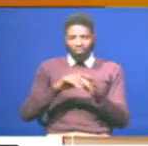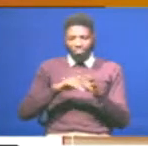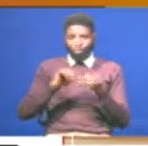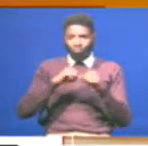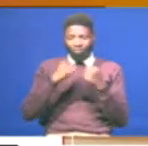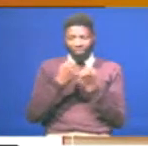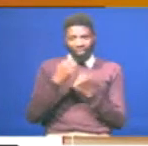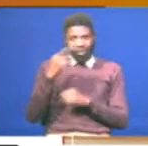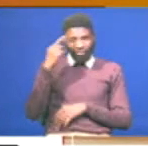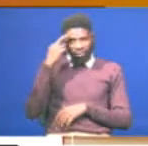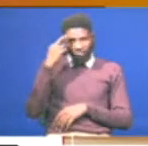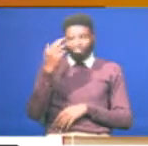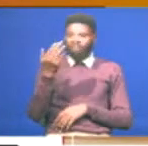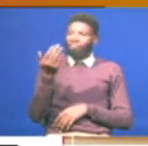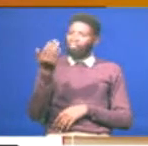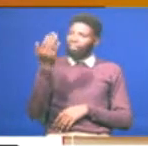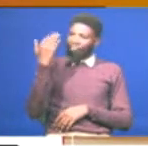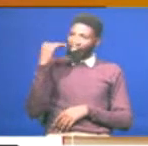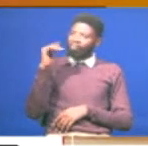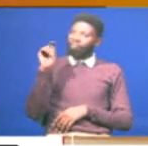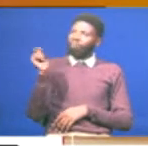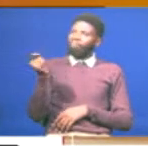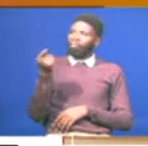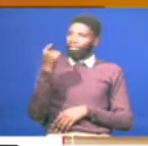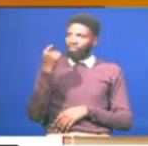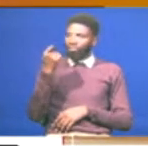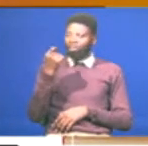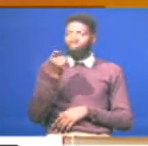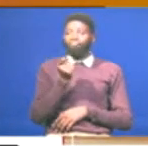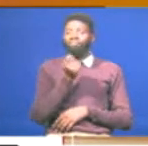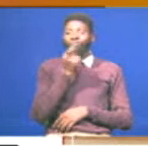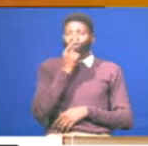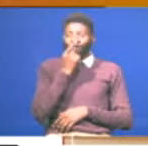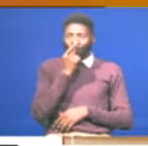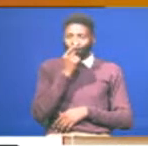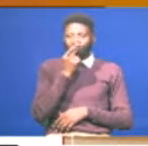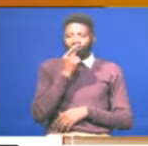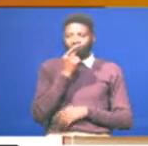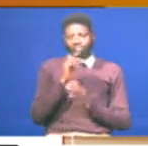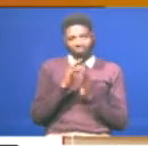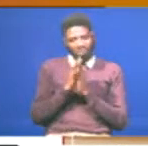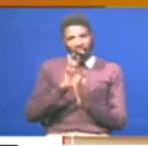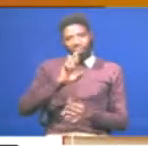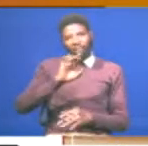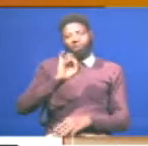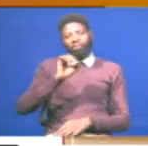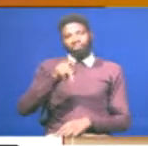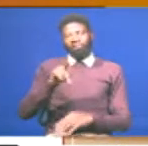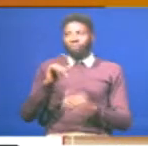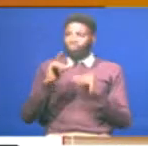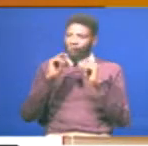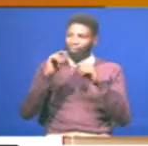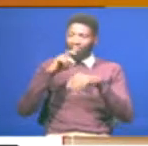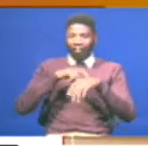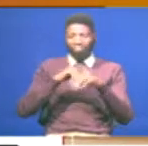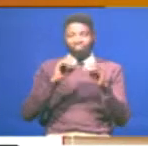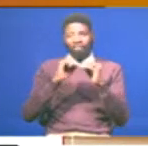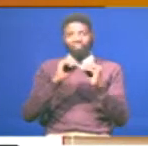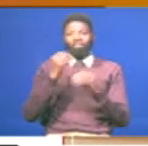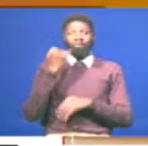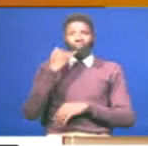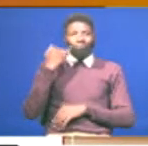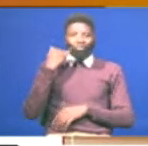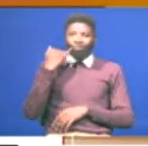past president, late President Moi, God rest his soul in peace, said in a rally in Nakuru that Kenya does not